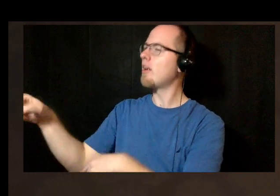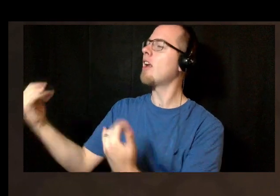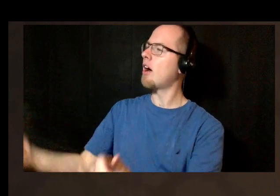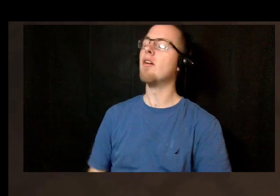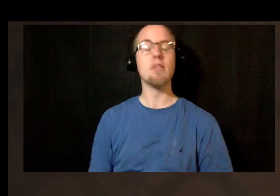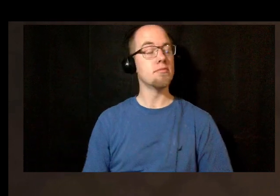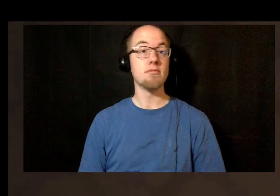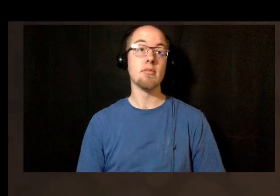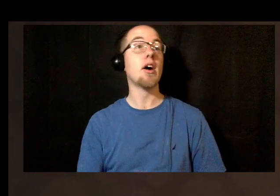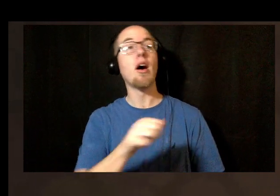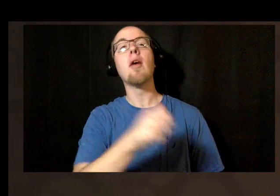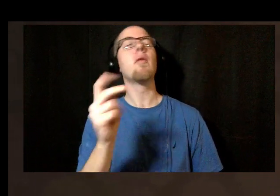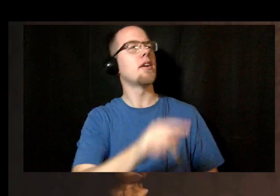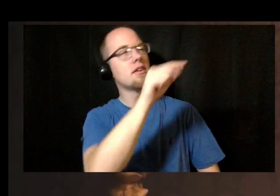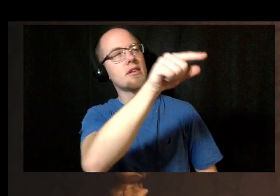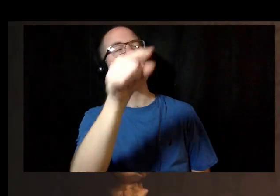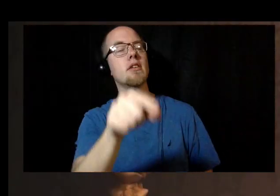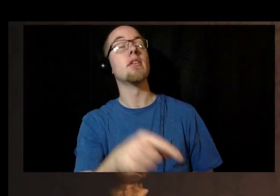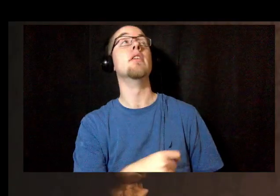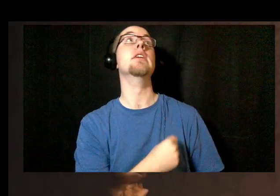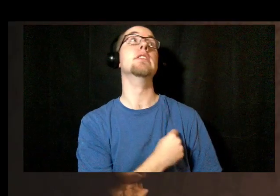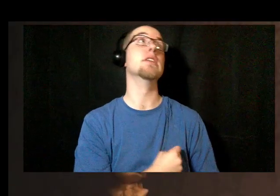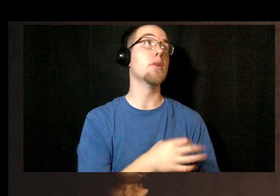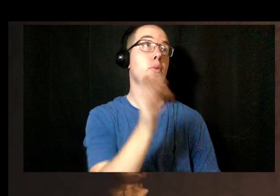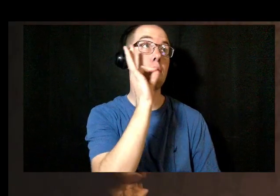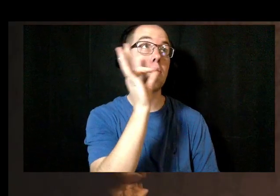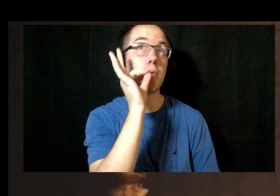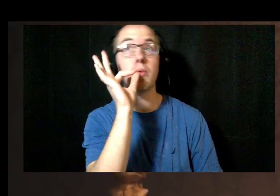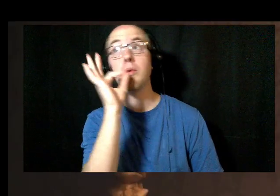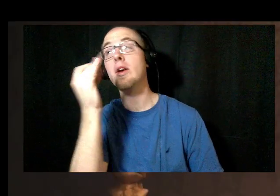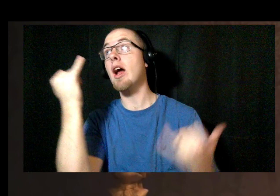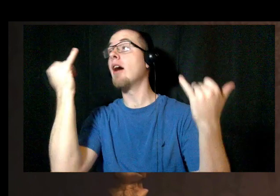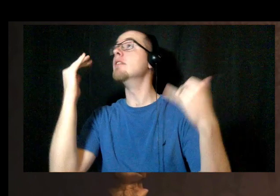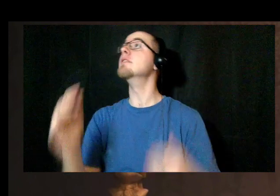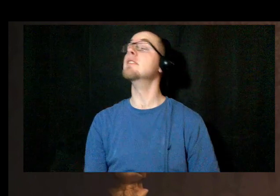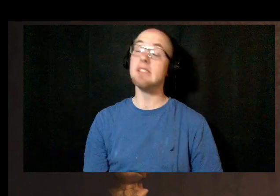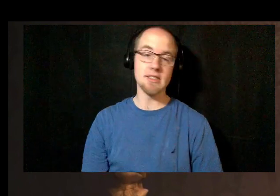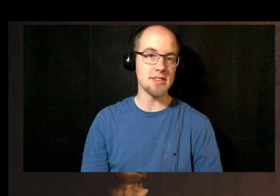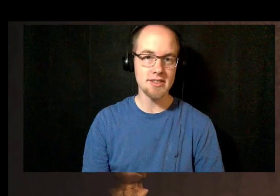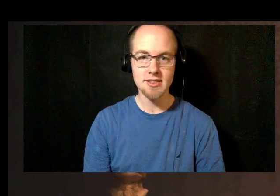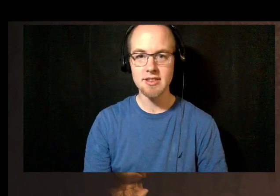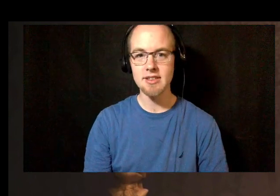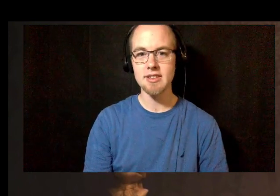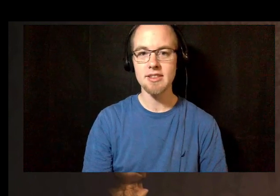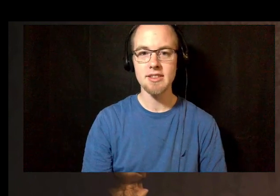of people up the back probably regretting smoking that spliff before they came in.